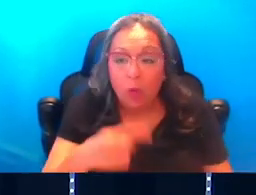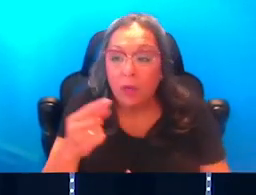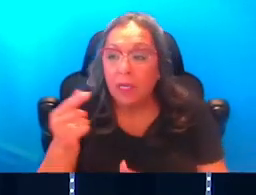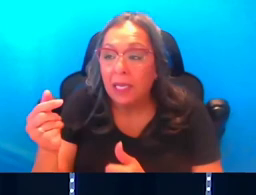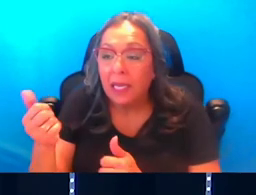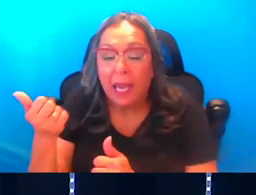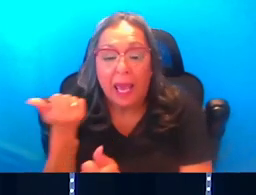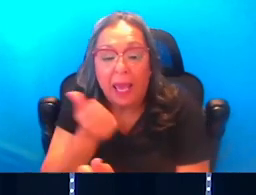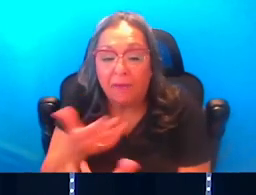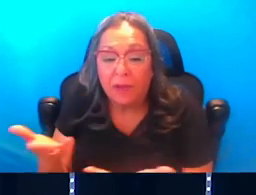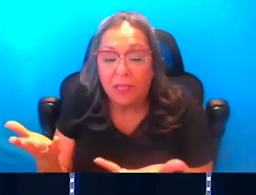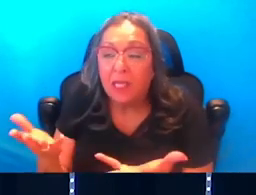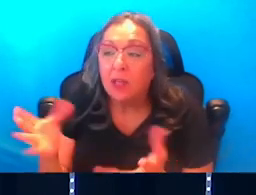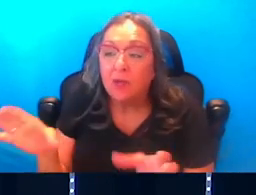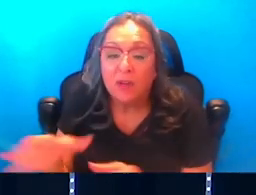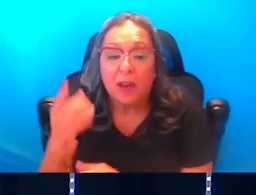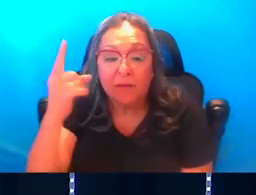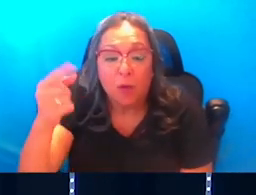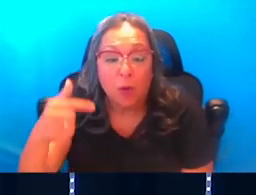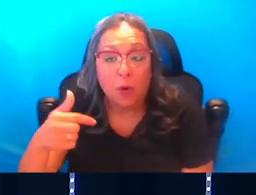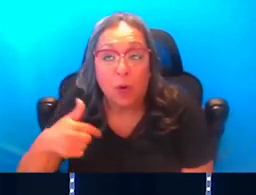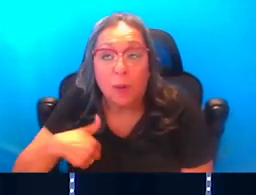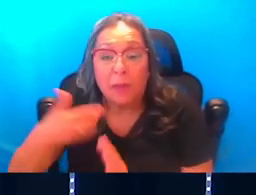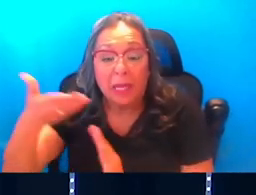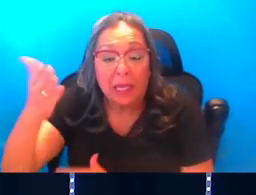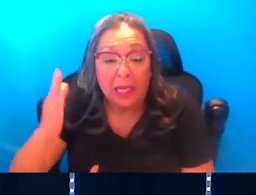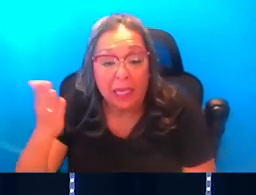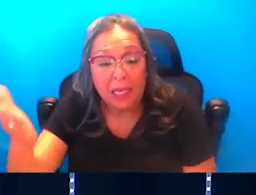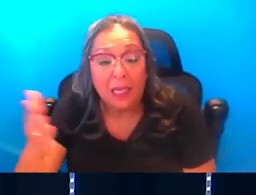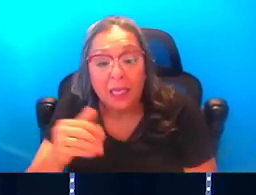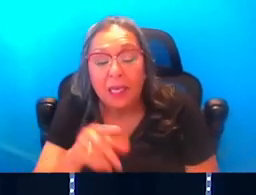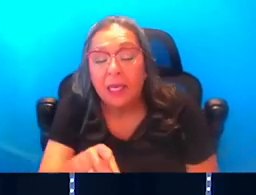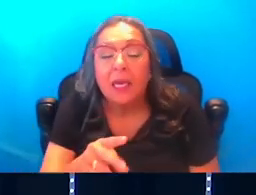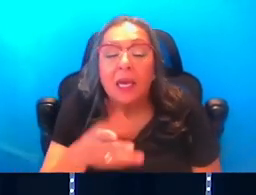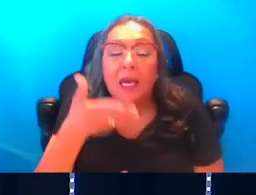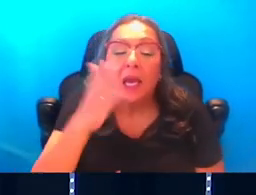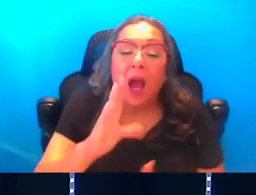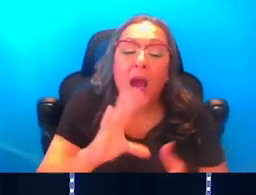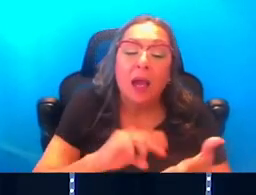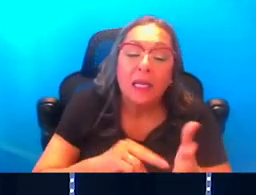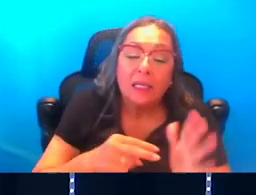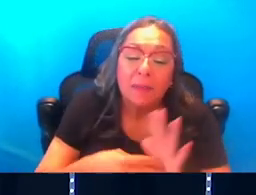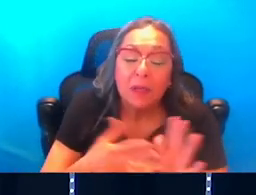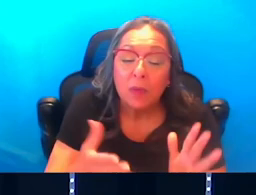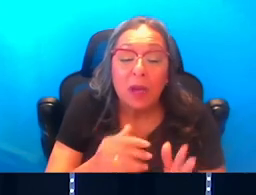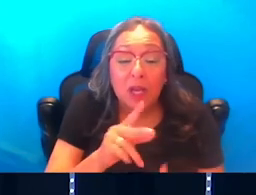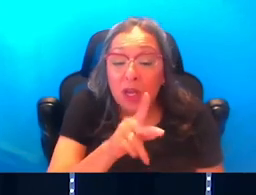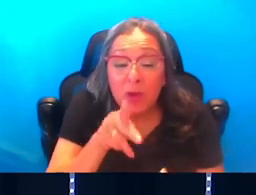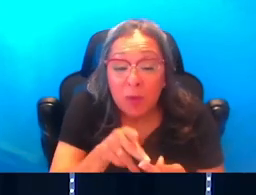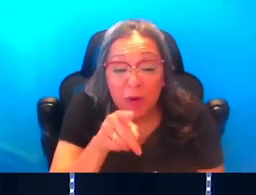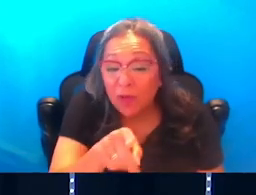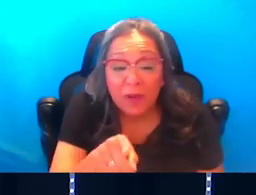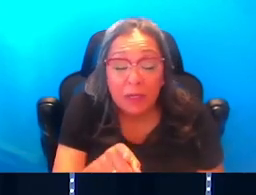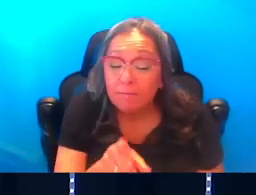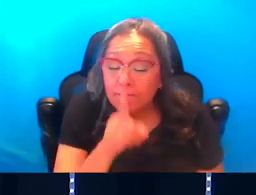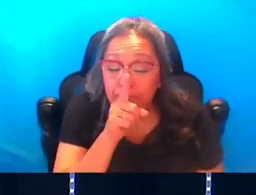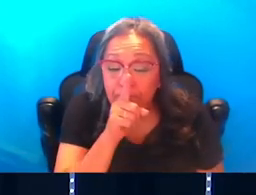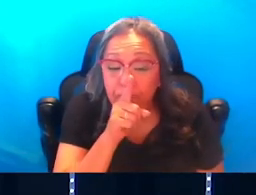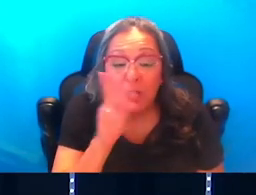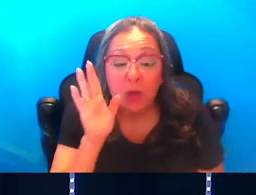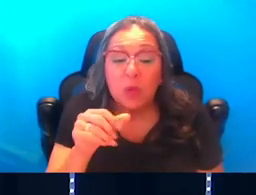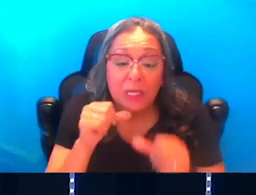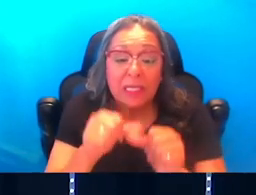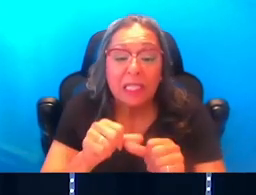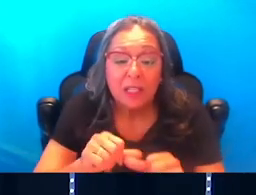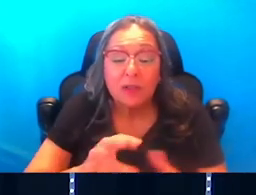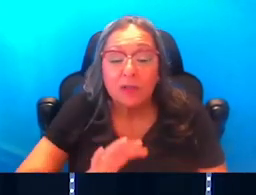What he's saying here is, you're not gonna be perfect, and you're gonna keep screwing stuff up.